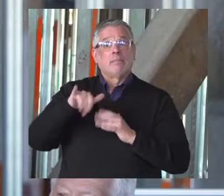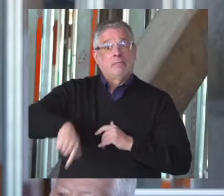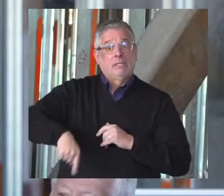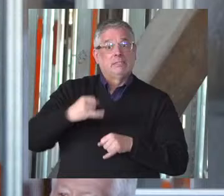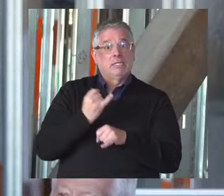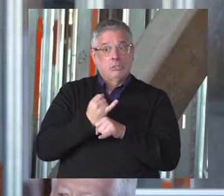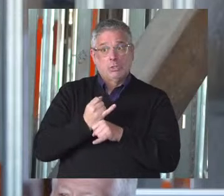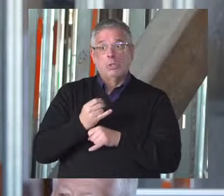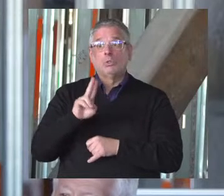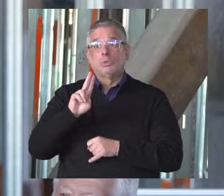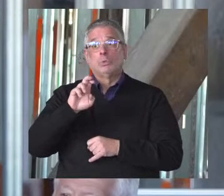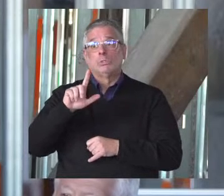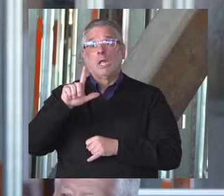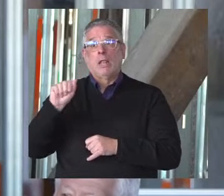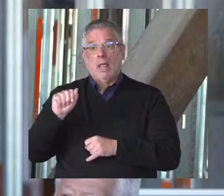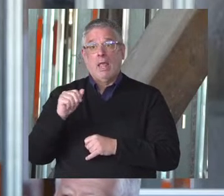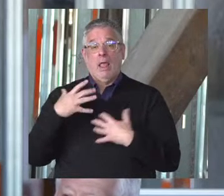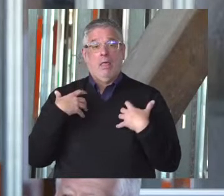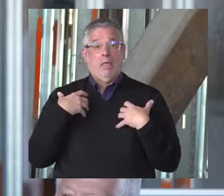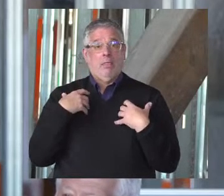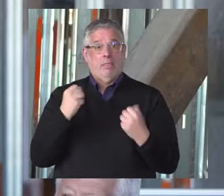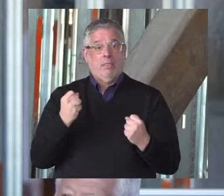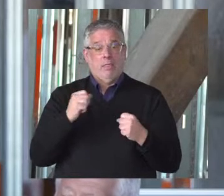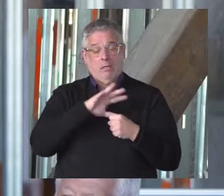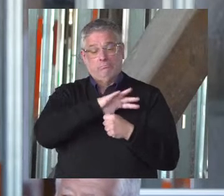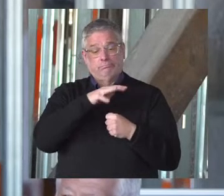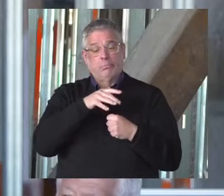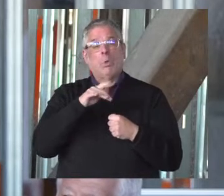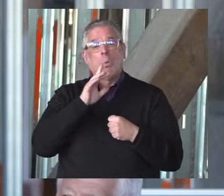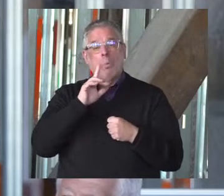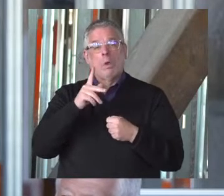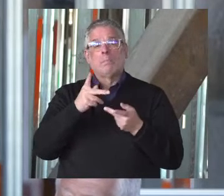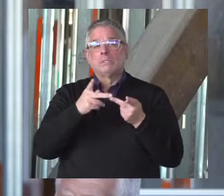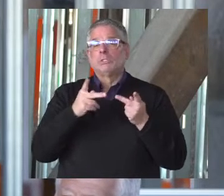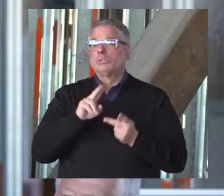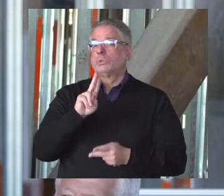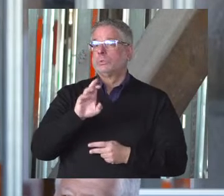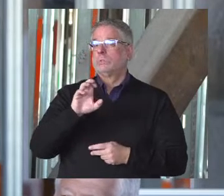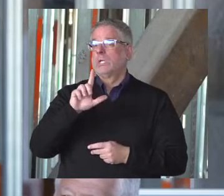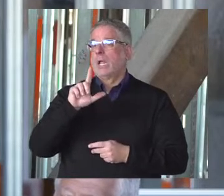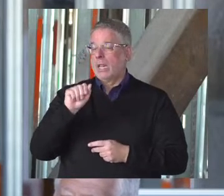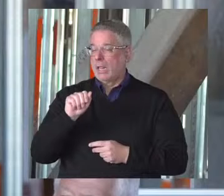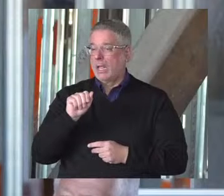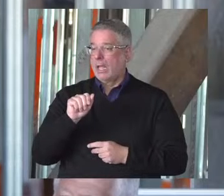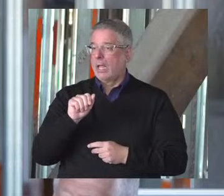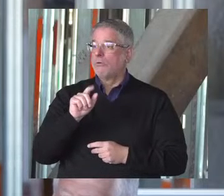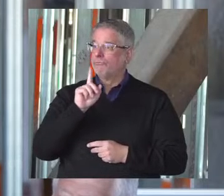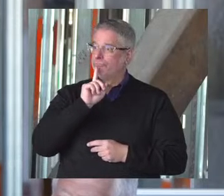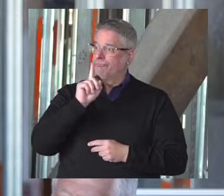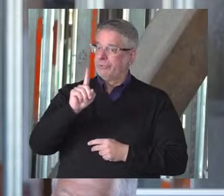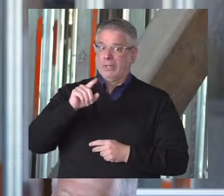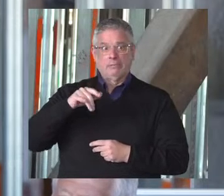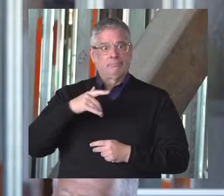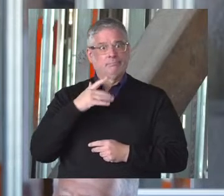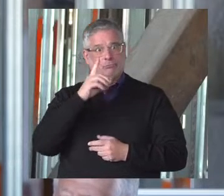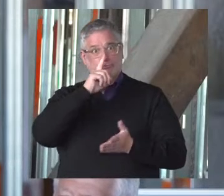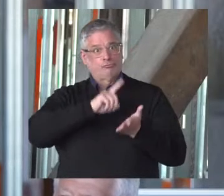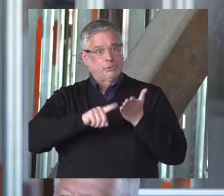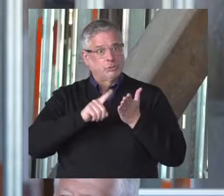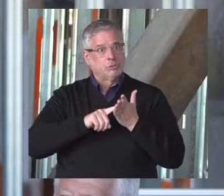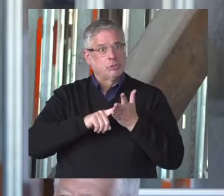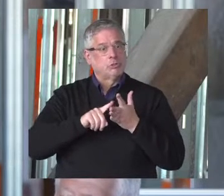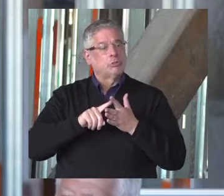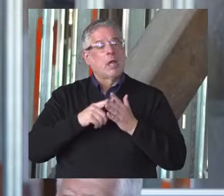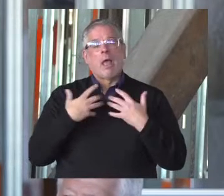under UCLA Health, the UCLA Health umbrella, will position UCLA at the forefront of immunology research and improve